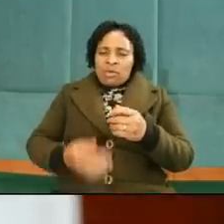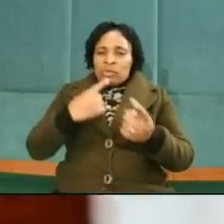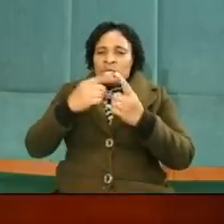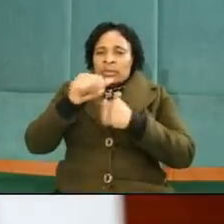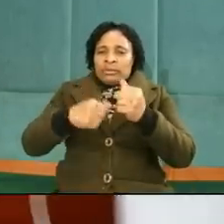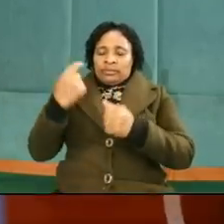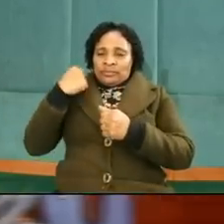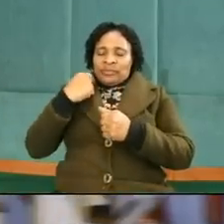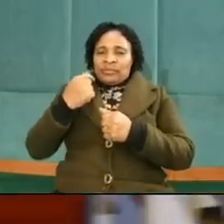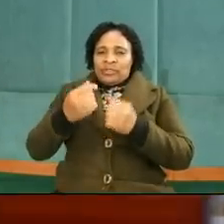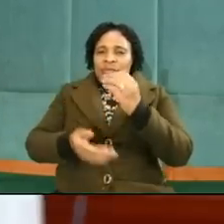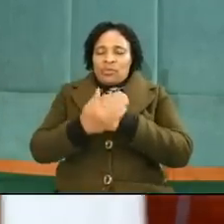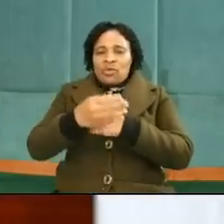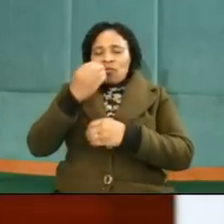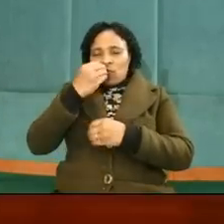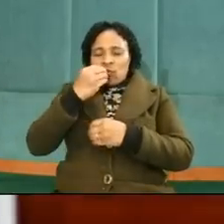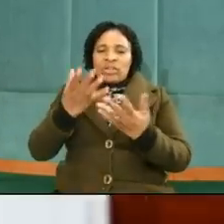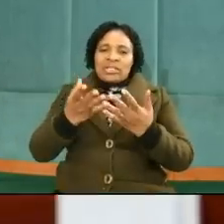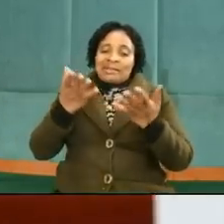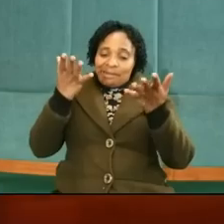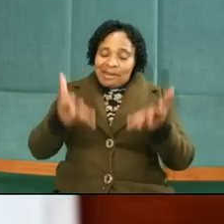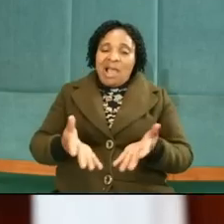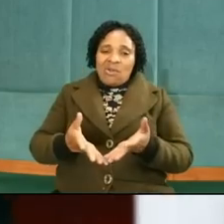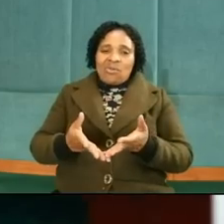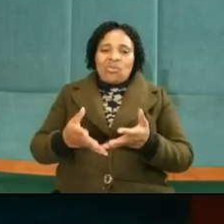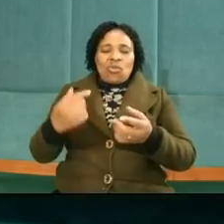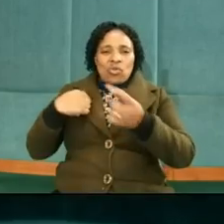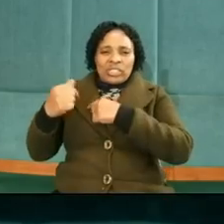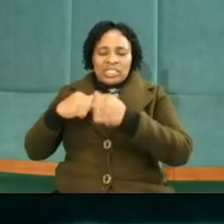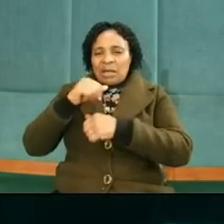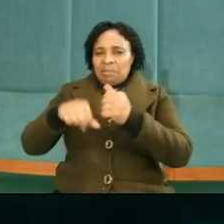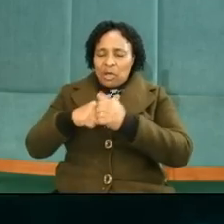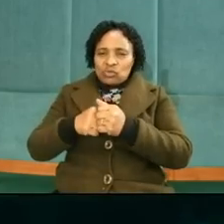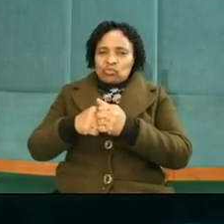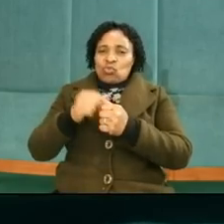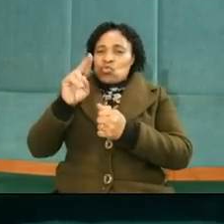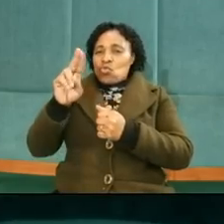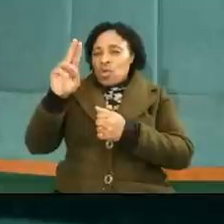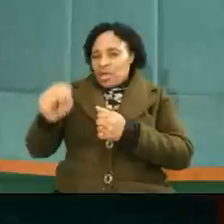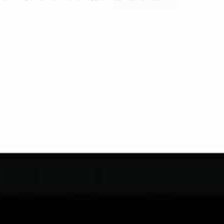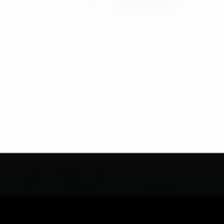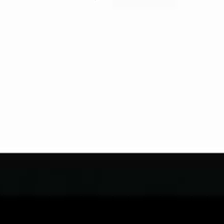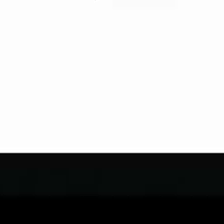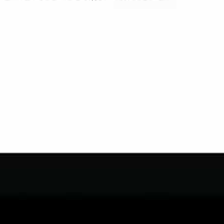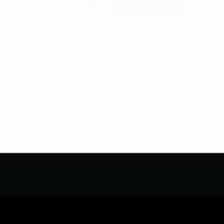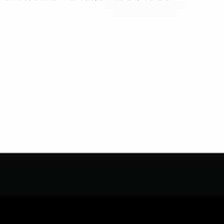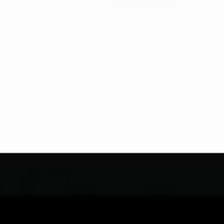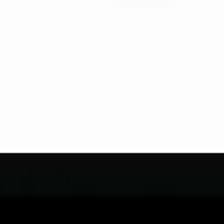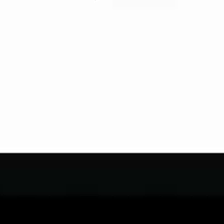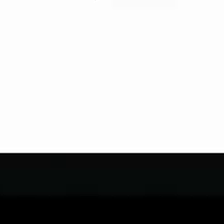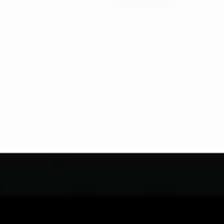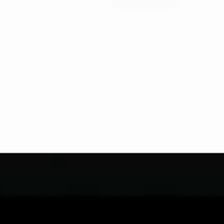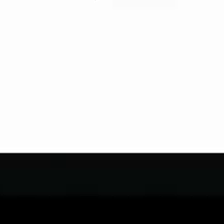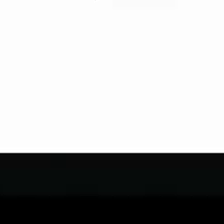morning. Food shortages, we talk about. Even right now, there's a concern for that by the United Nations. He said, there'll be pestilences. We talked